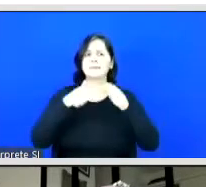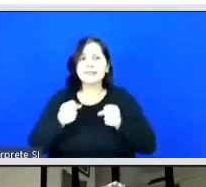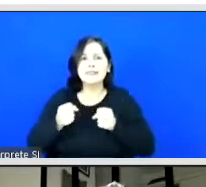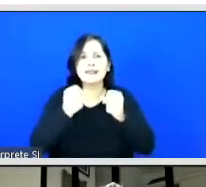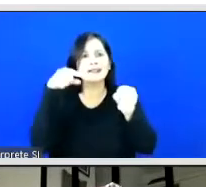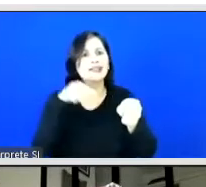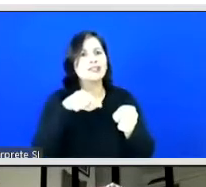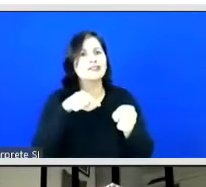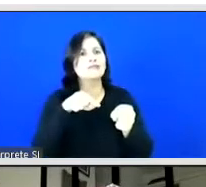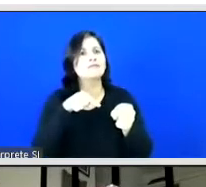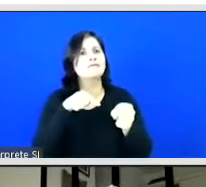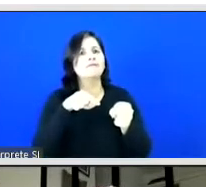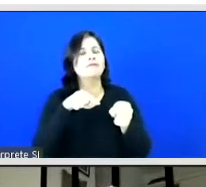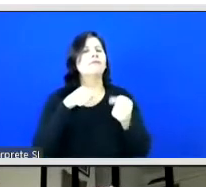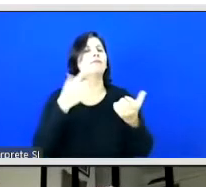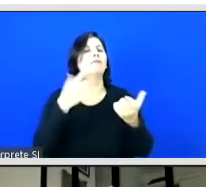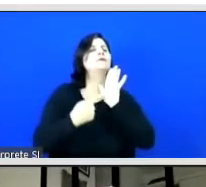us?